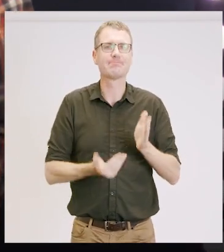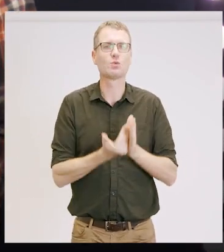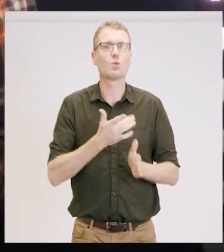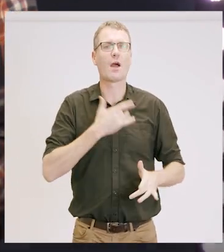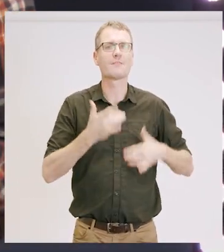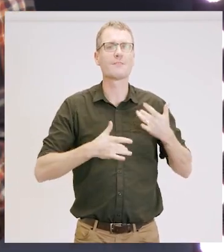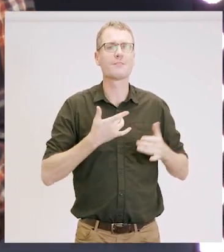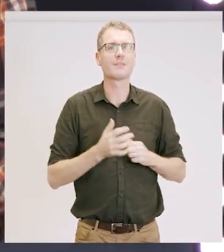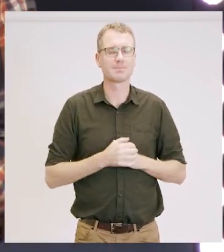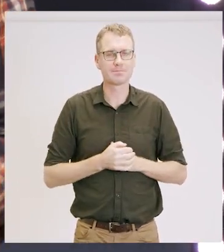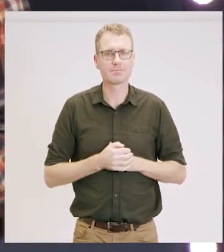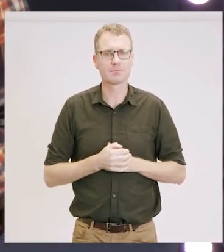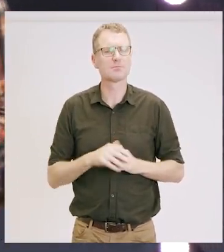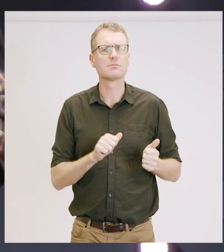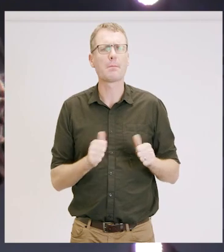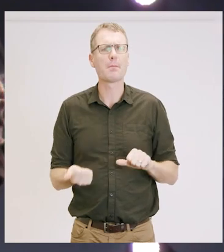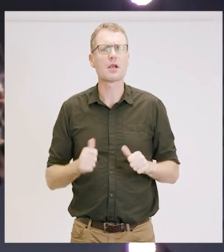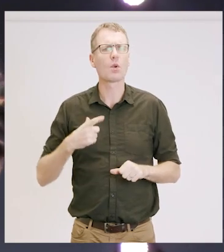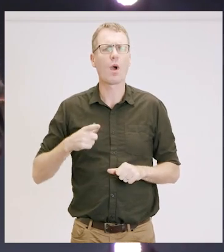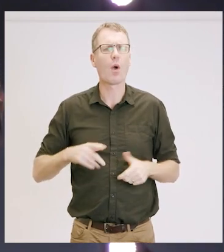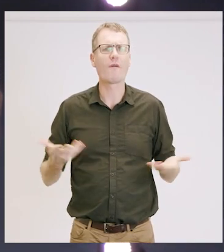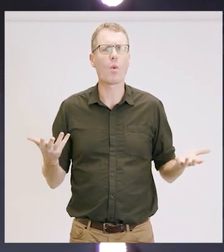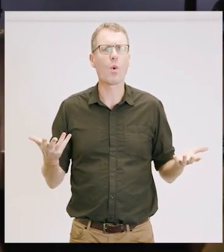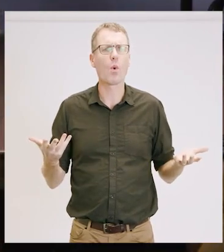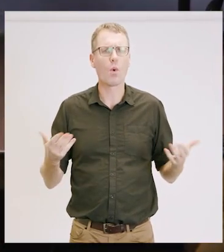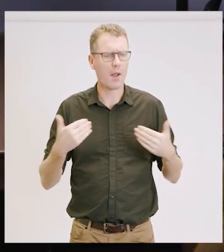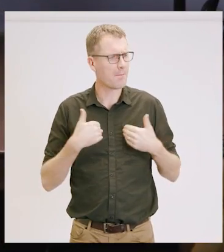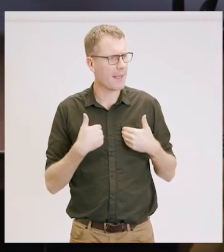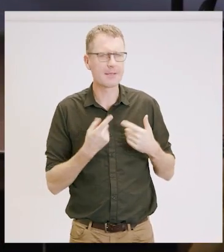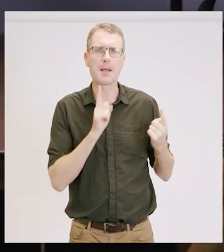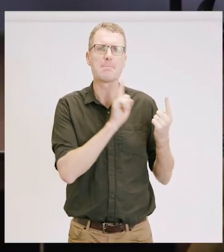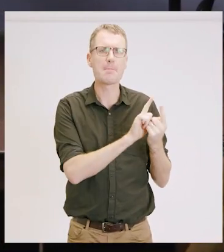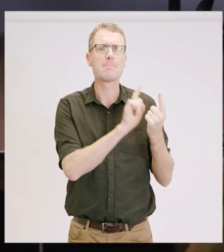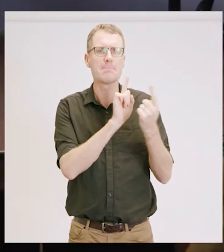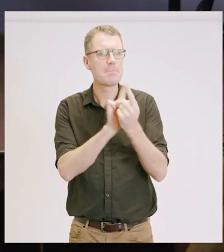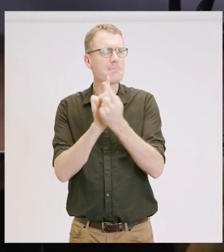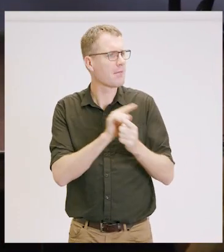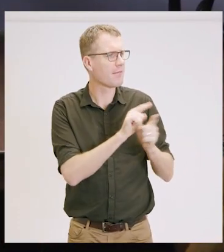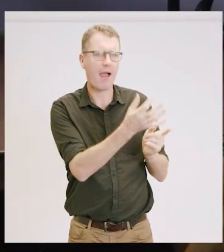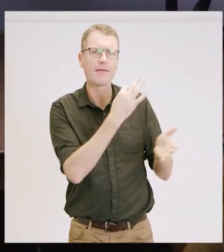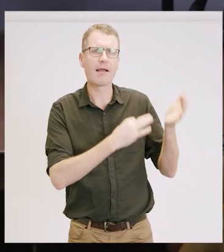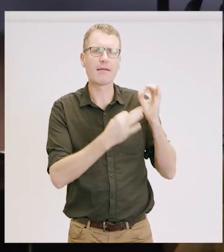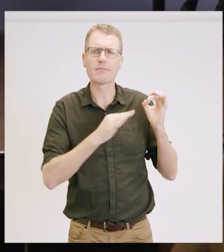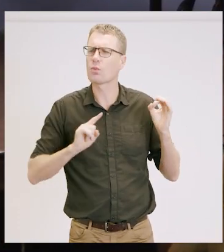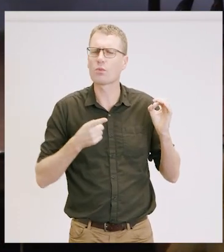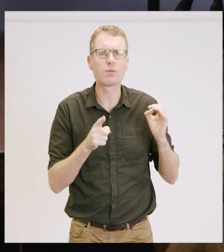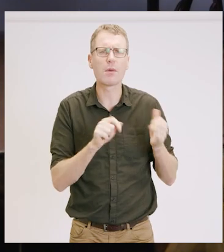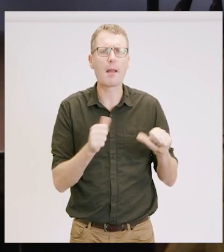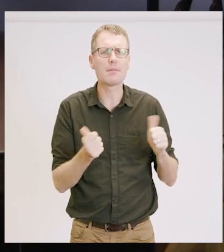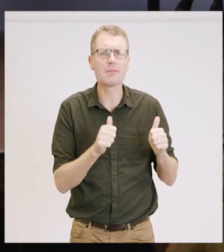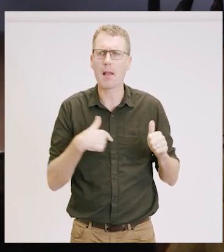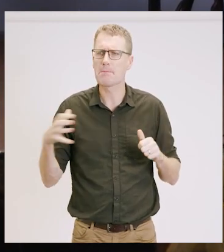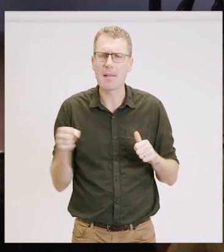Christ. So why should we get baptized? I bumped into one or two people in this last week who have been asking questions